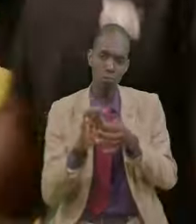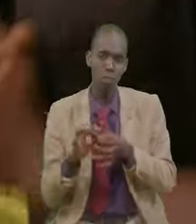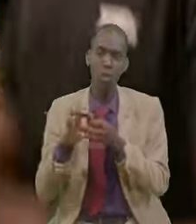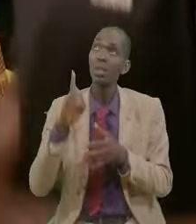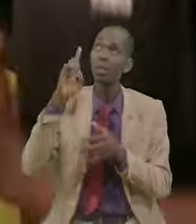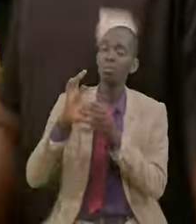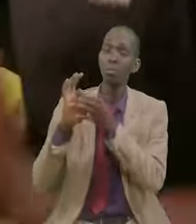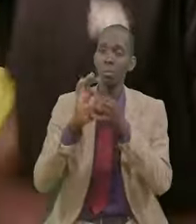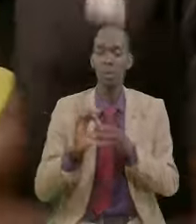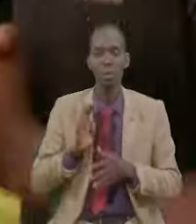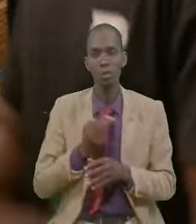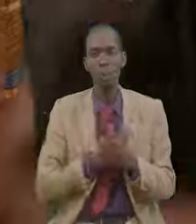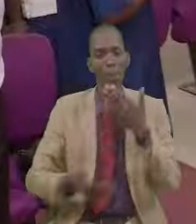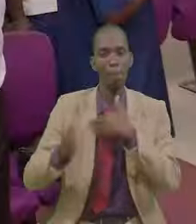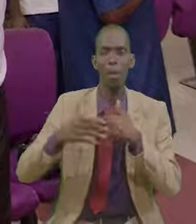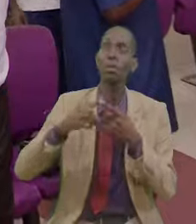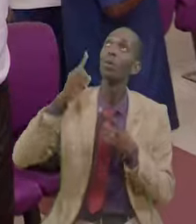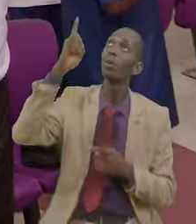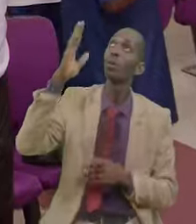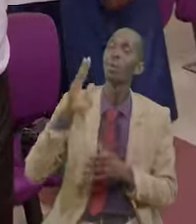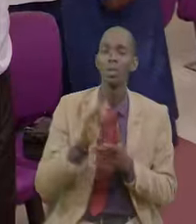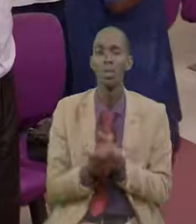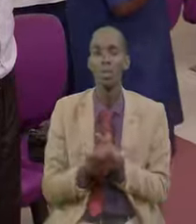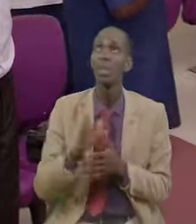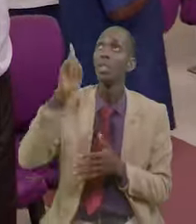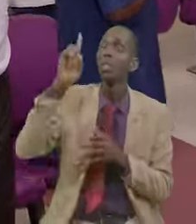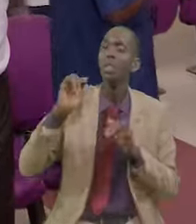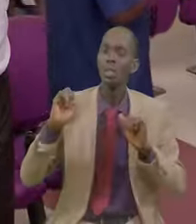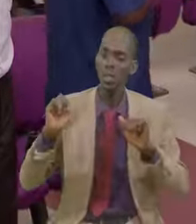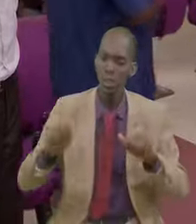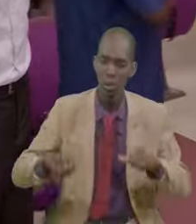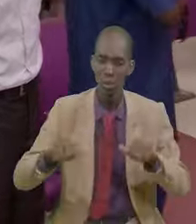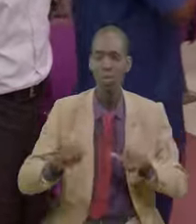unto God. He enables us.